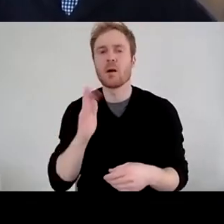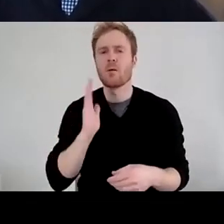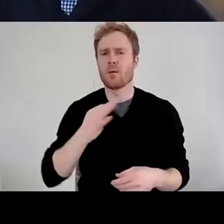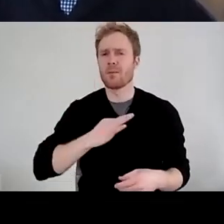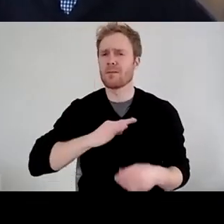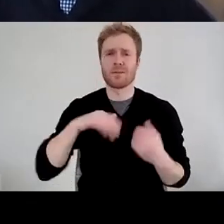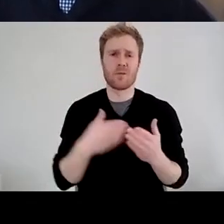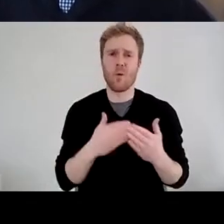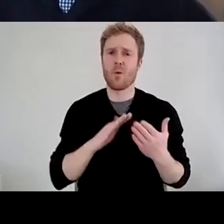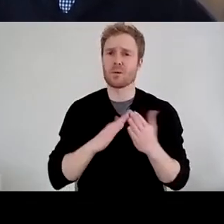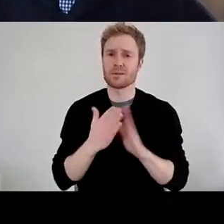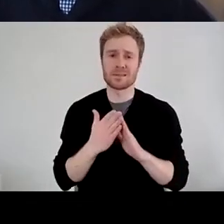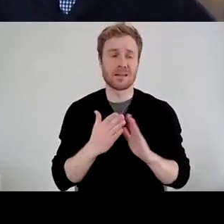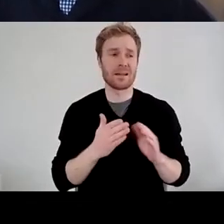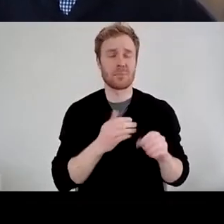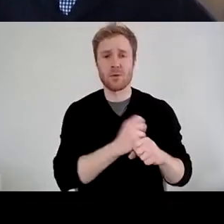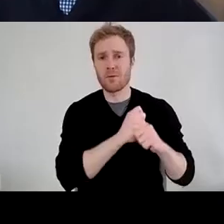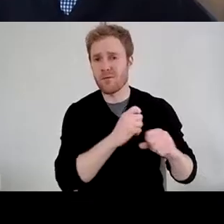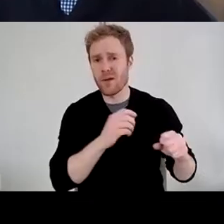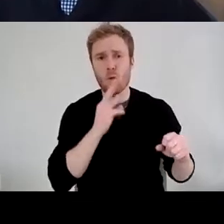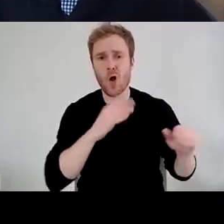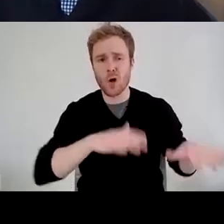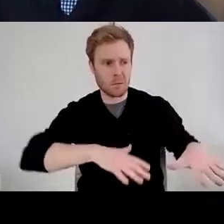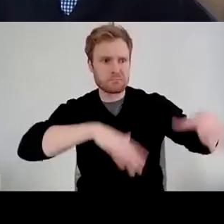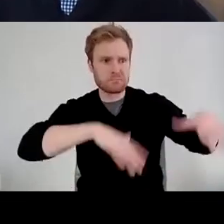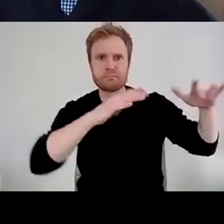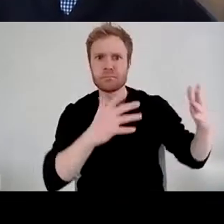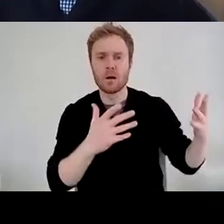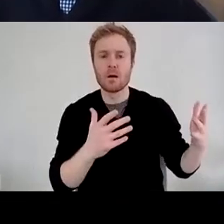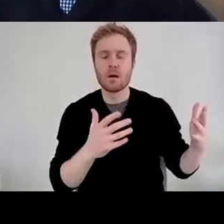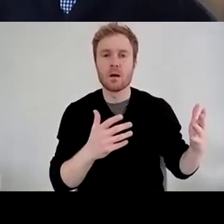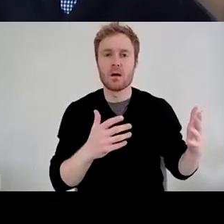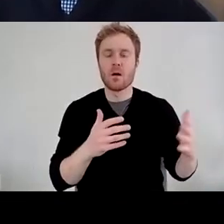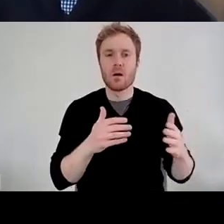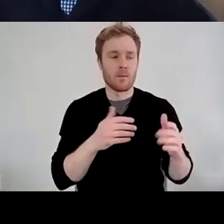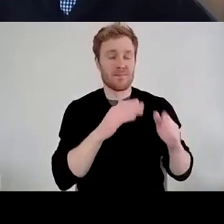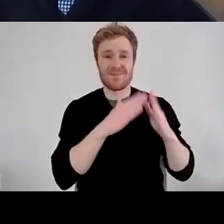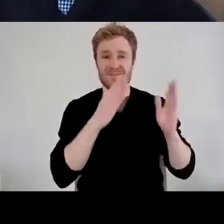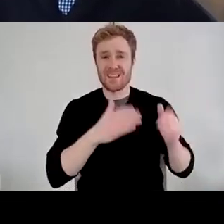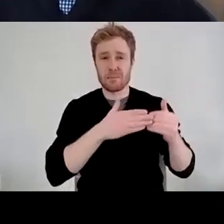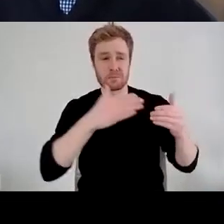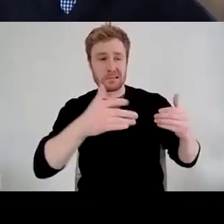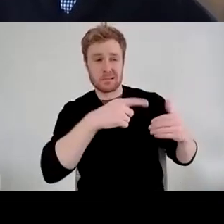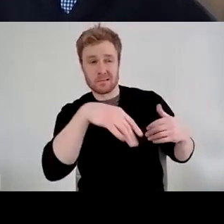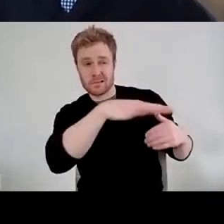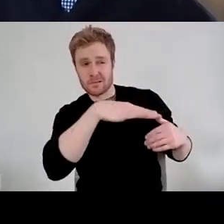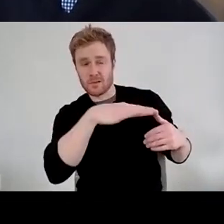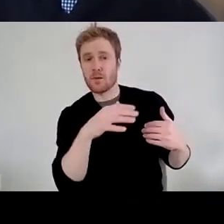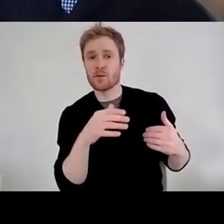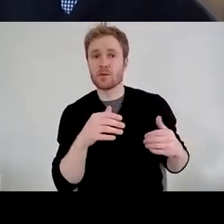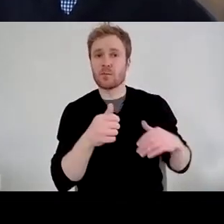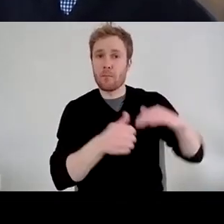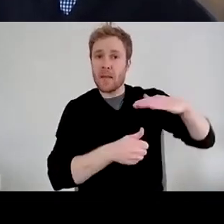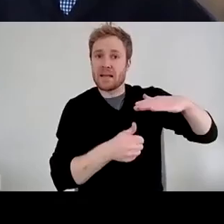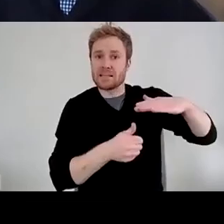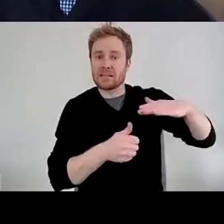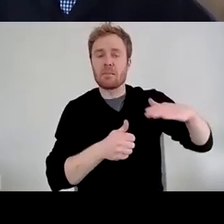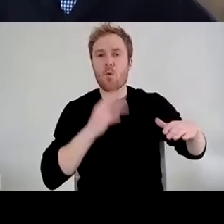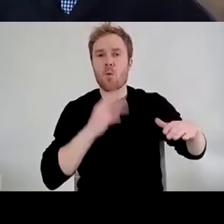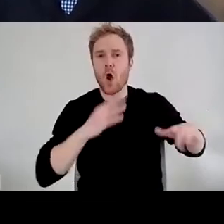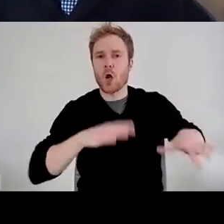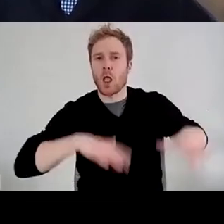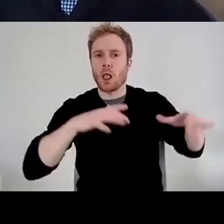into this new kind of wetland area, green infrastructure project in the park, we're going to be keeping, it's going to be helping us